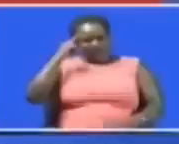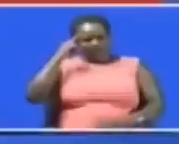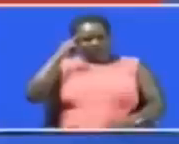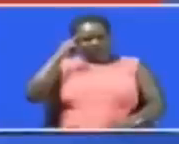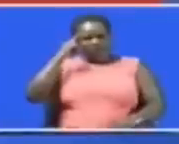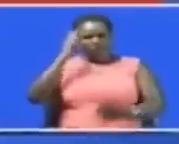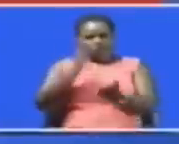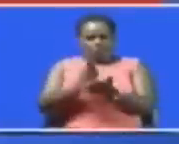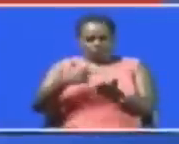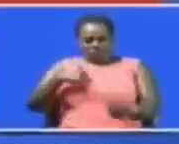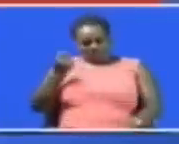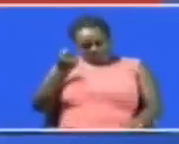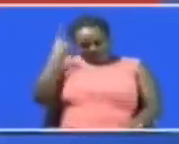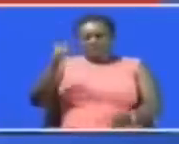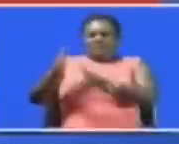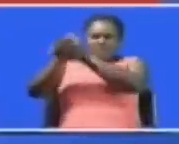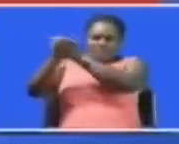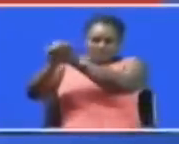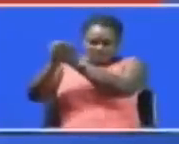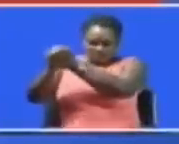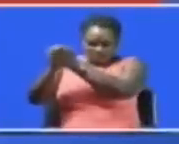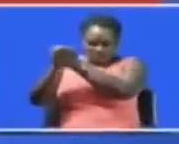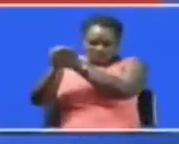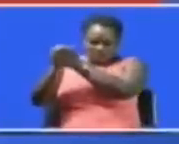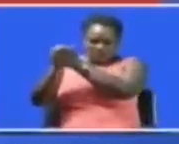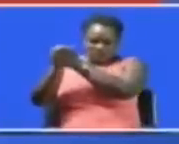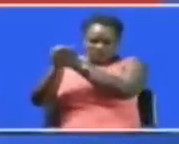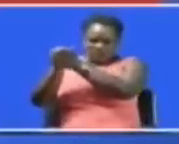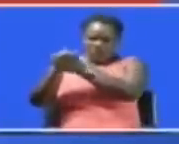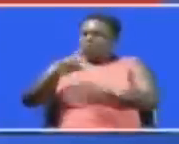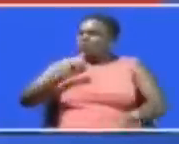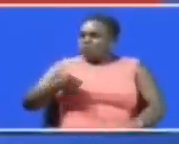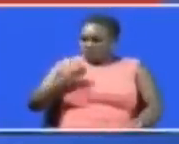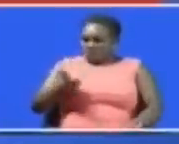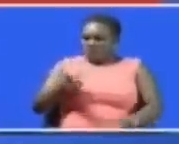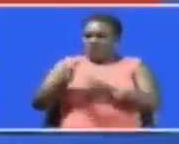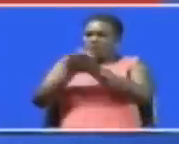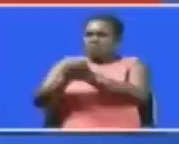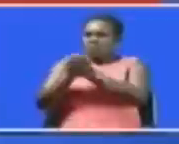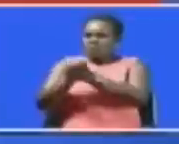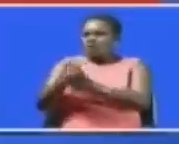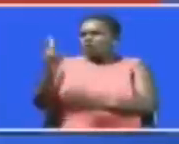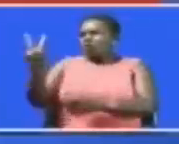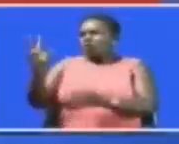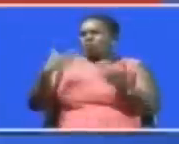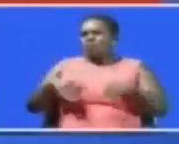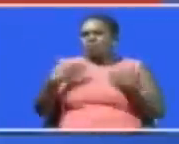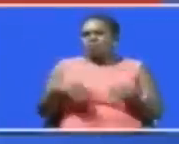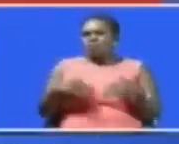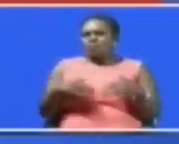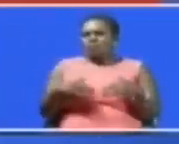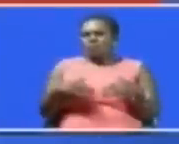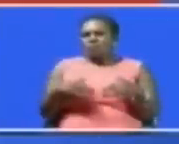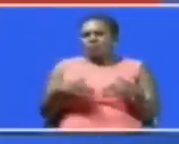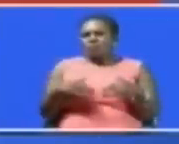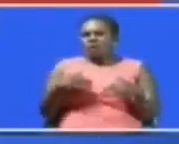really the how I understand that handshake to mean. Mm-hmm. And we were warned, of course, that the handshake was about two people. And every time we